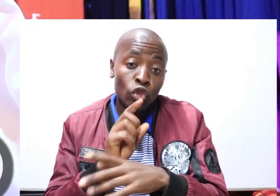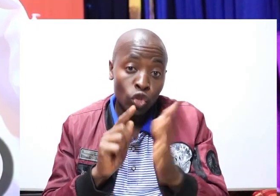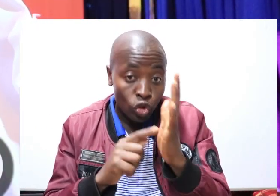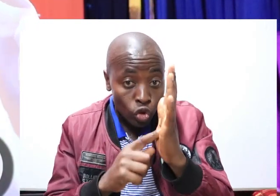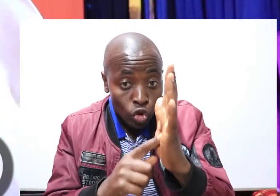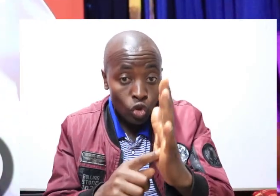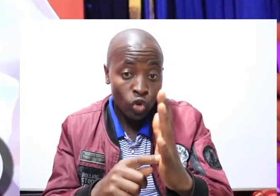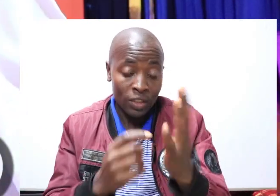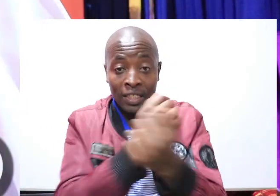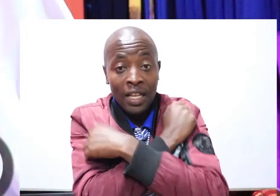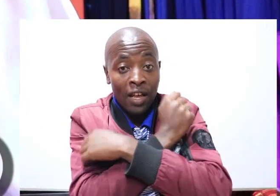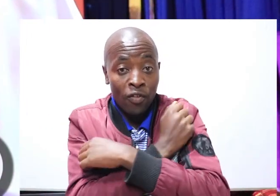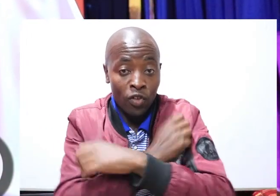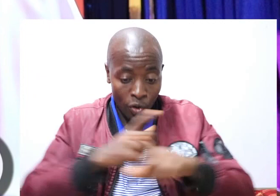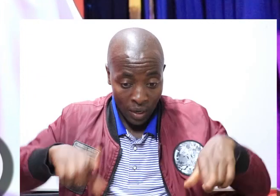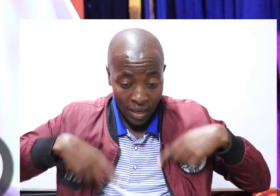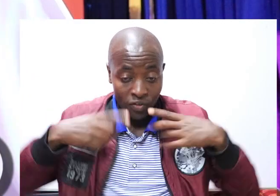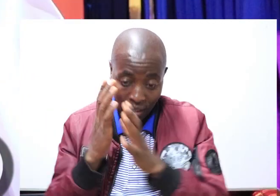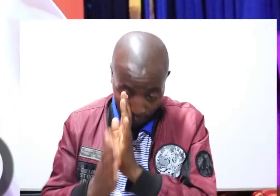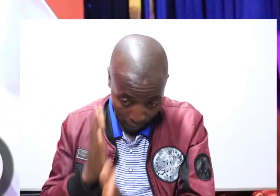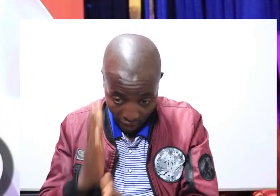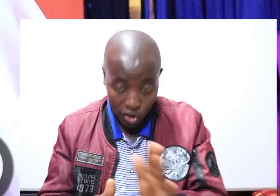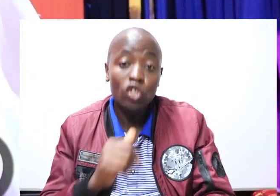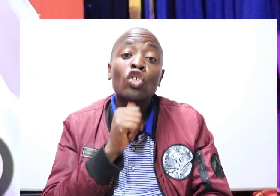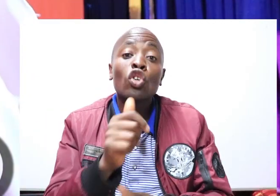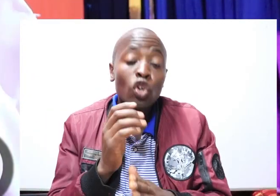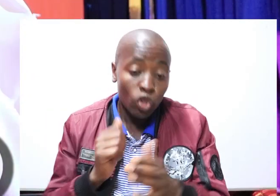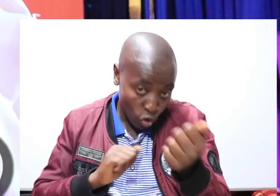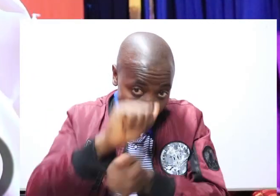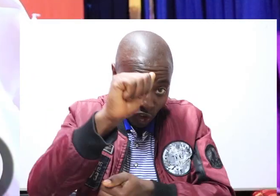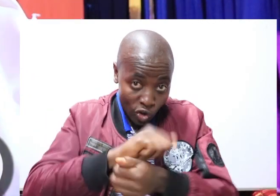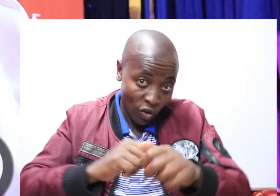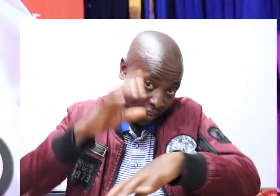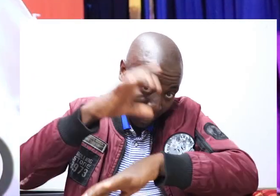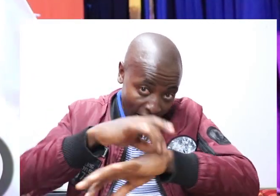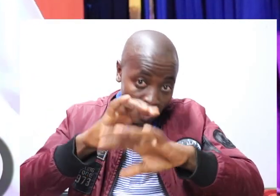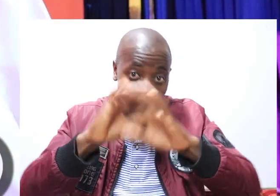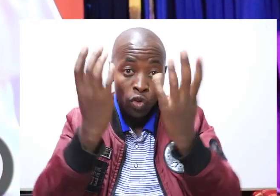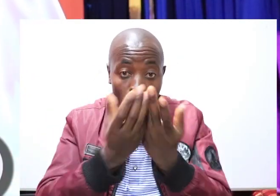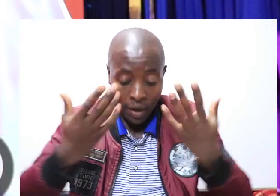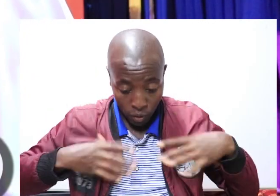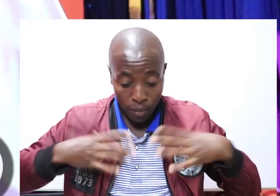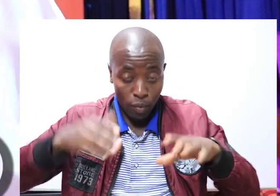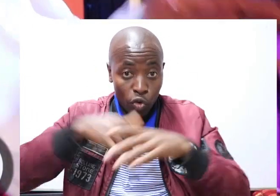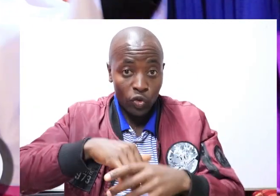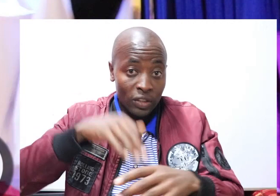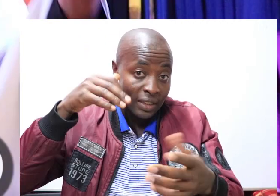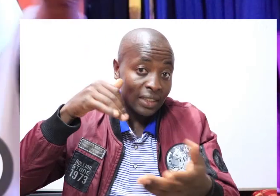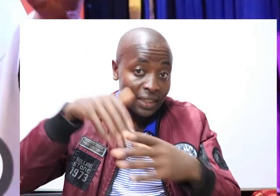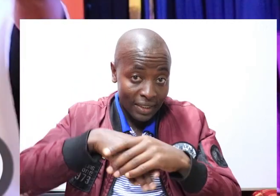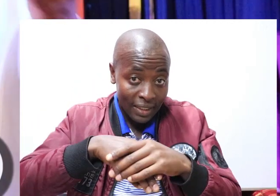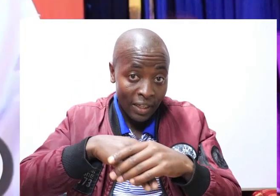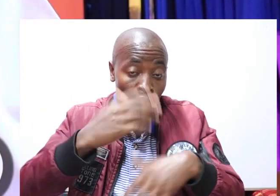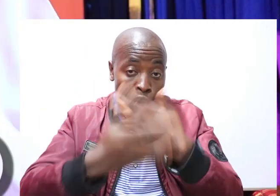lives, because in His plans, it is not to destroy the earth or the world or the people in it, but it is to take